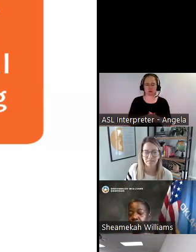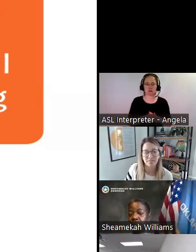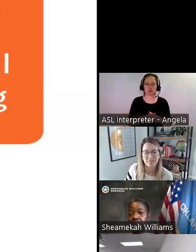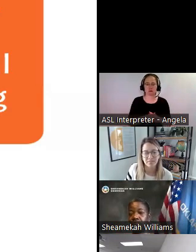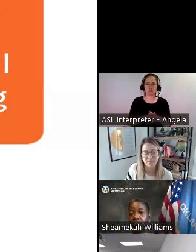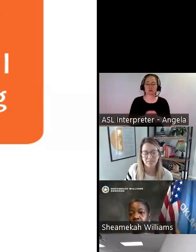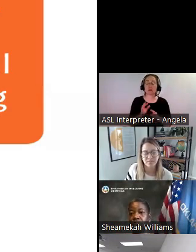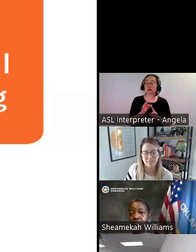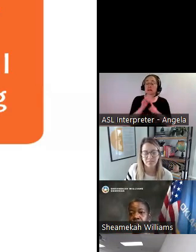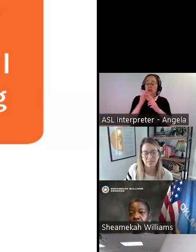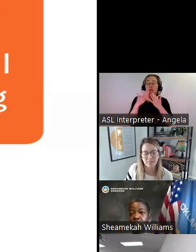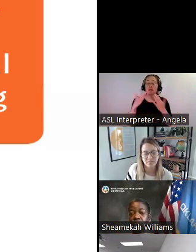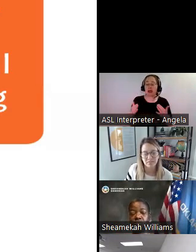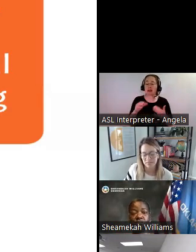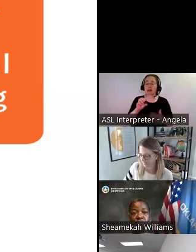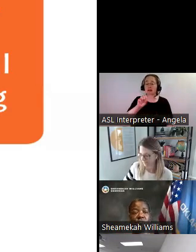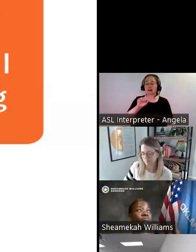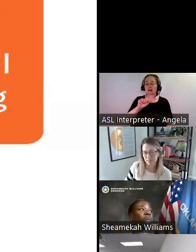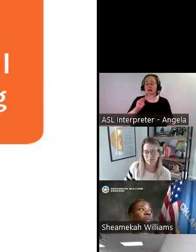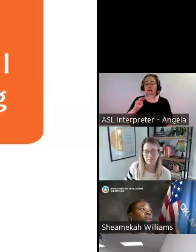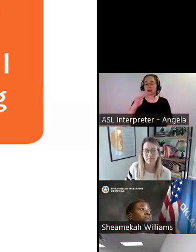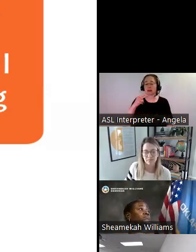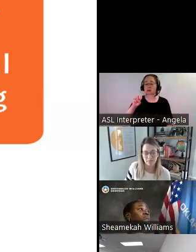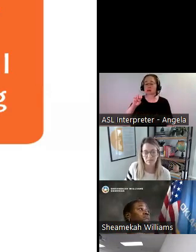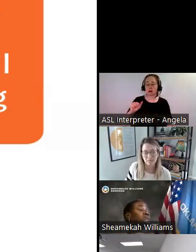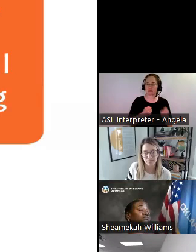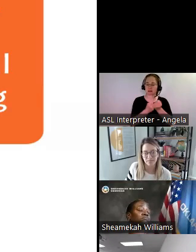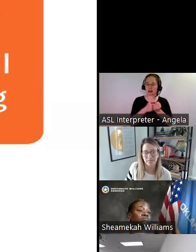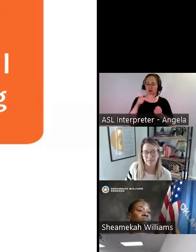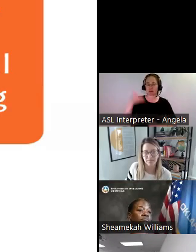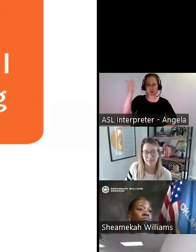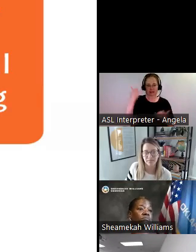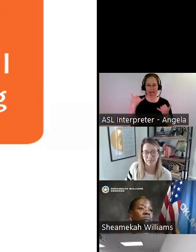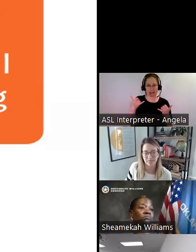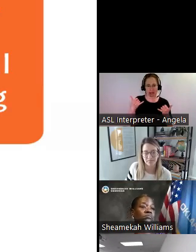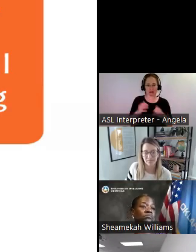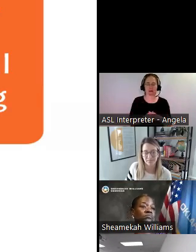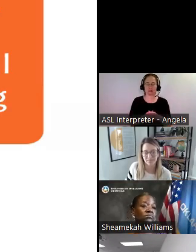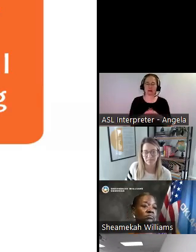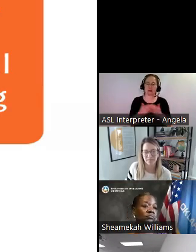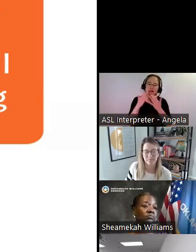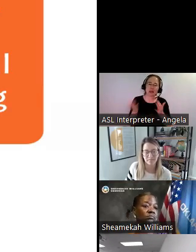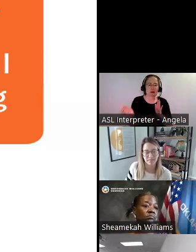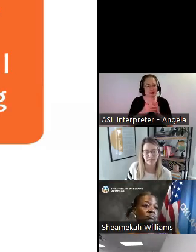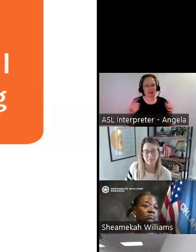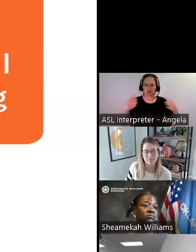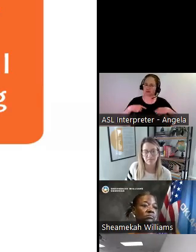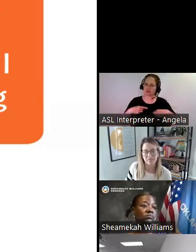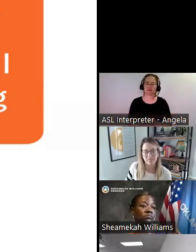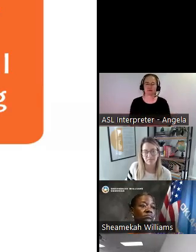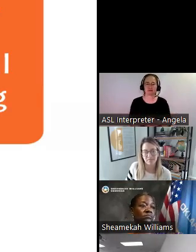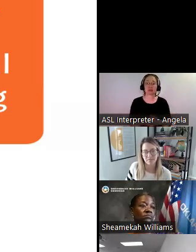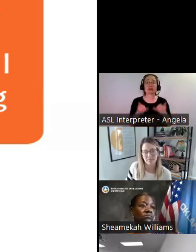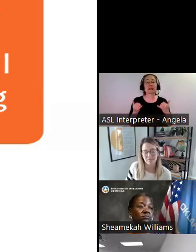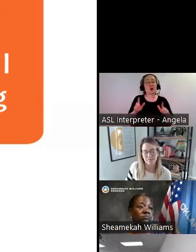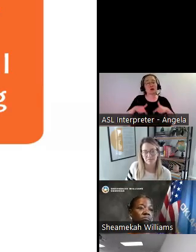like to give special thanks to Samantha for sponsoring the presentation today. And again, thank you for joining us. I will